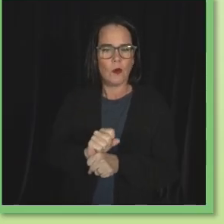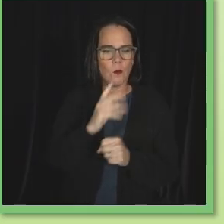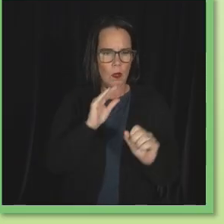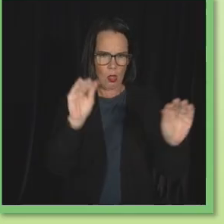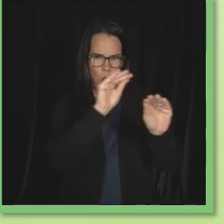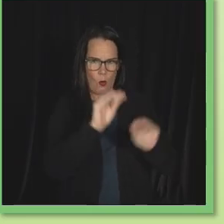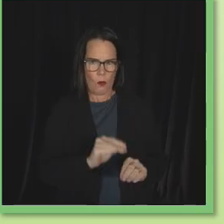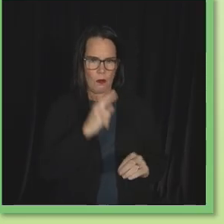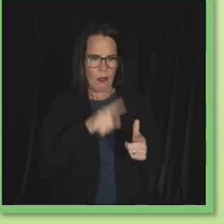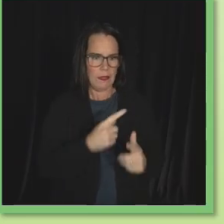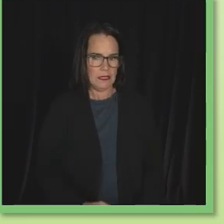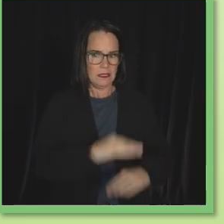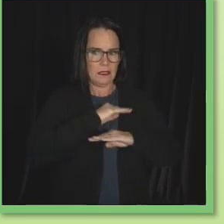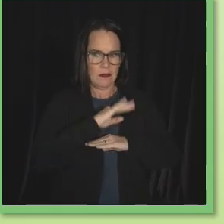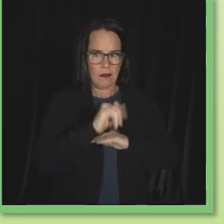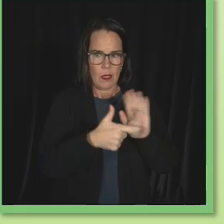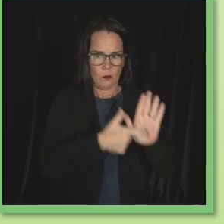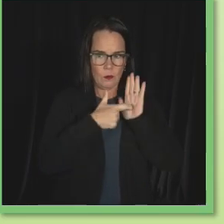these requests.